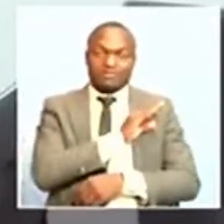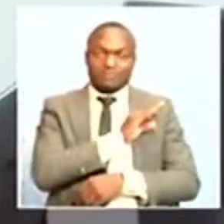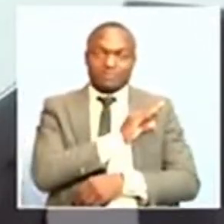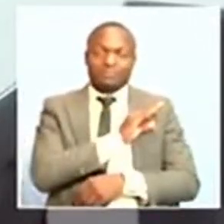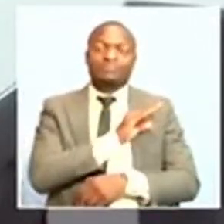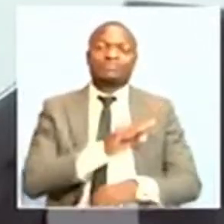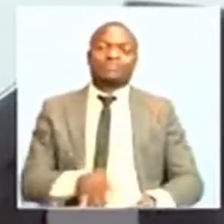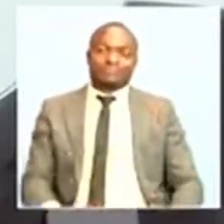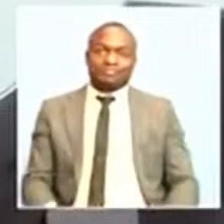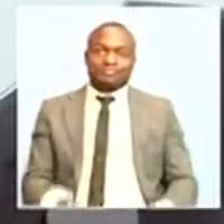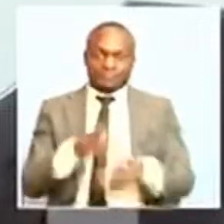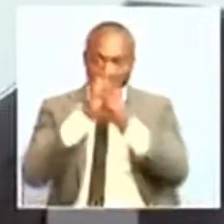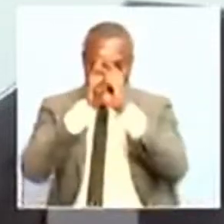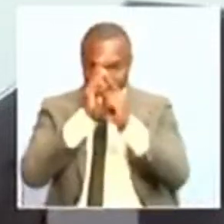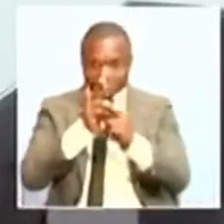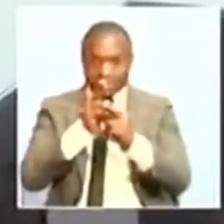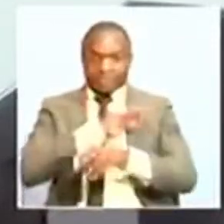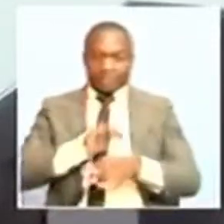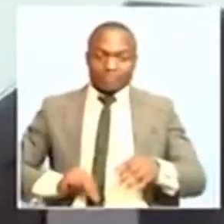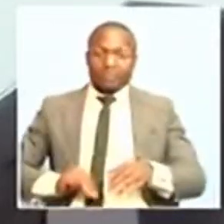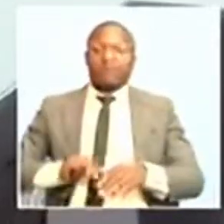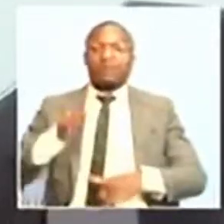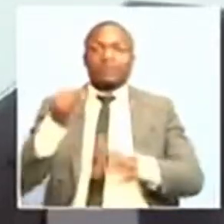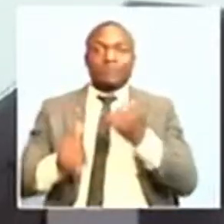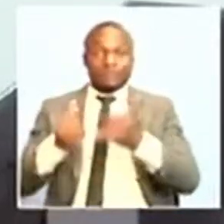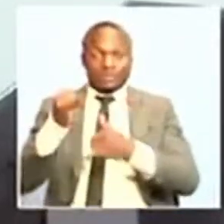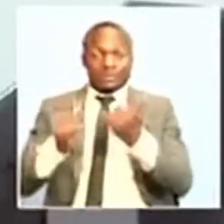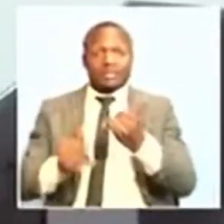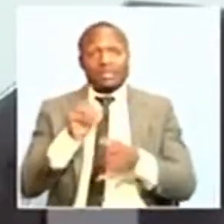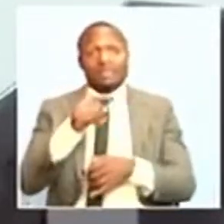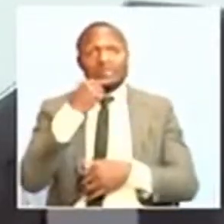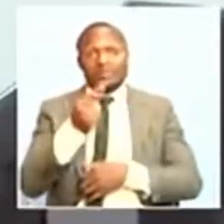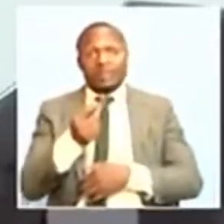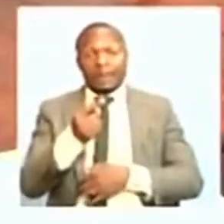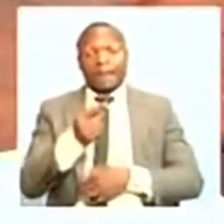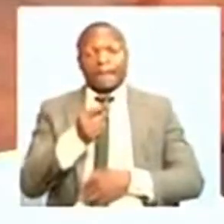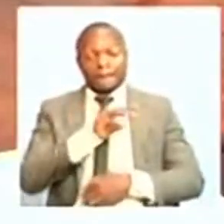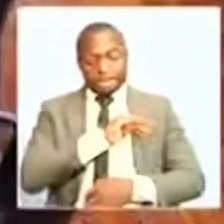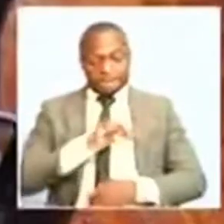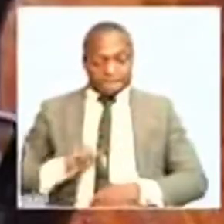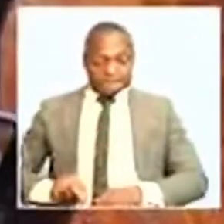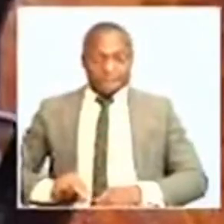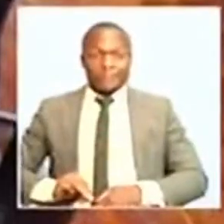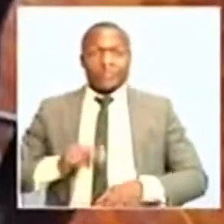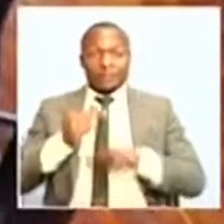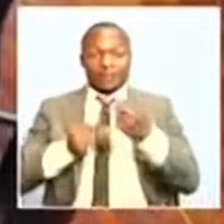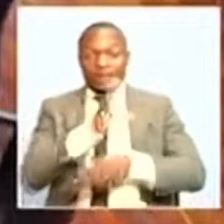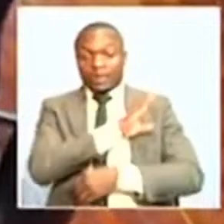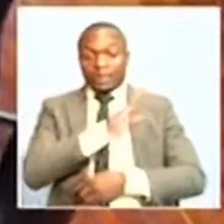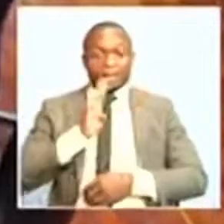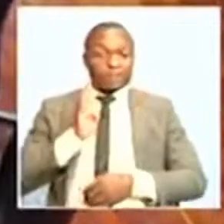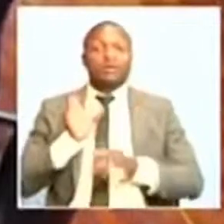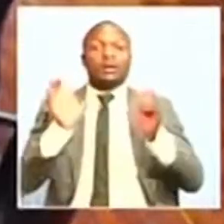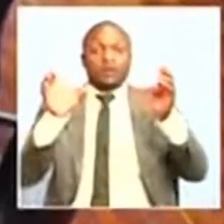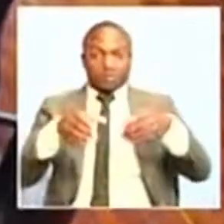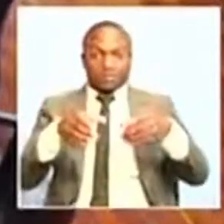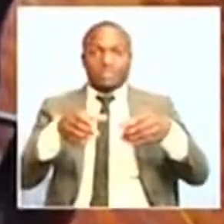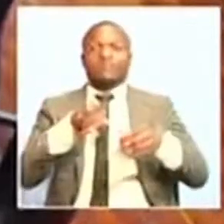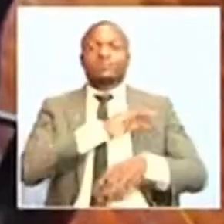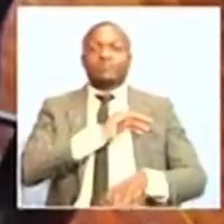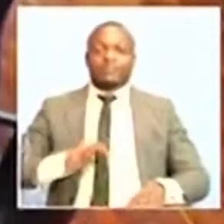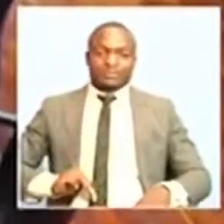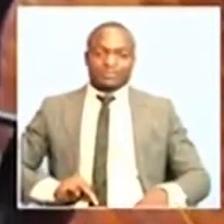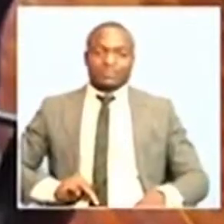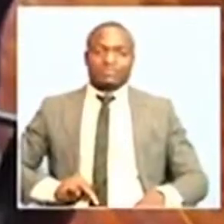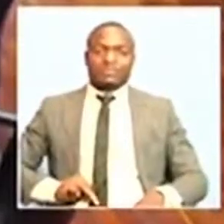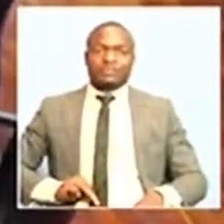ZRA. One of the members we need to end. Okay, that one, when they say members, they refer to board members and committee members. So